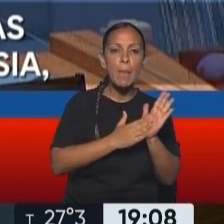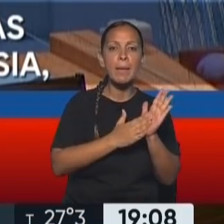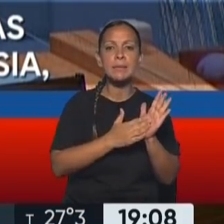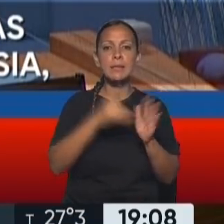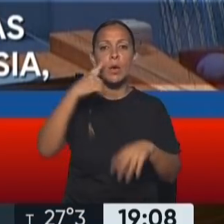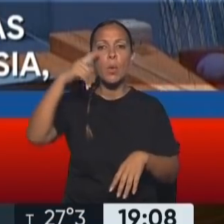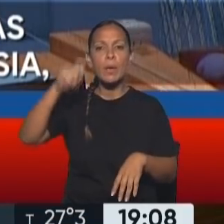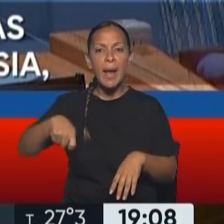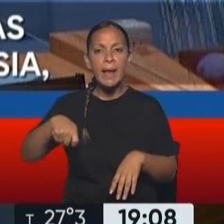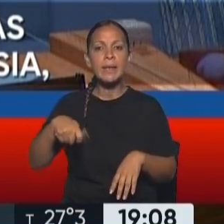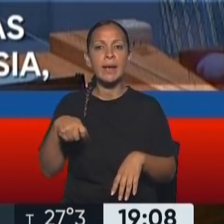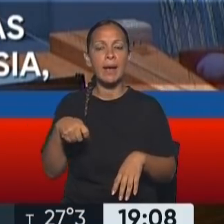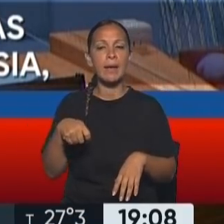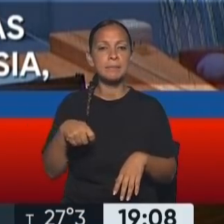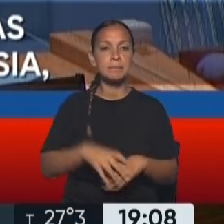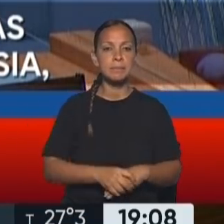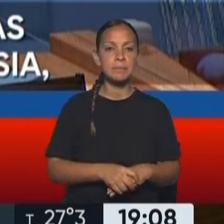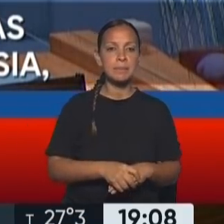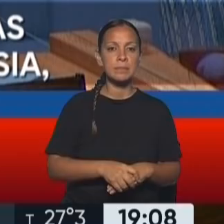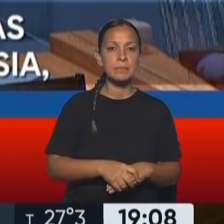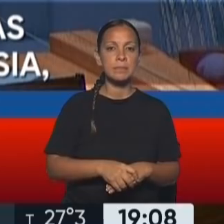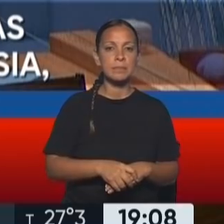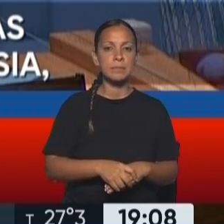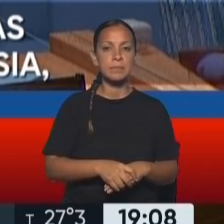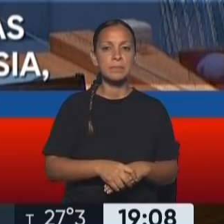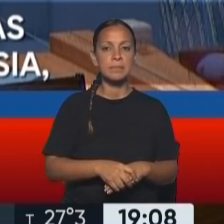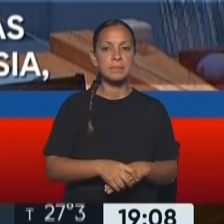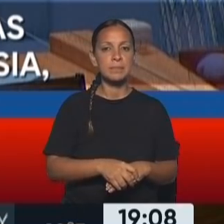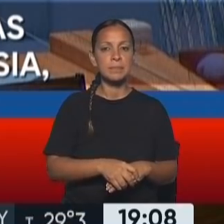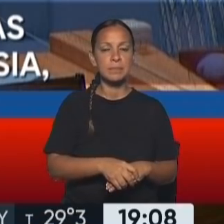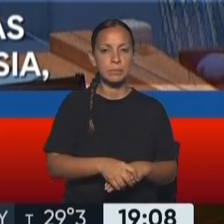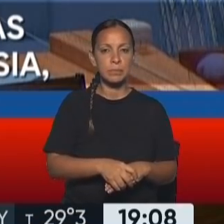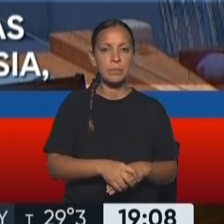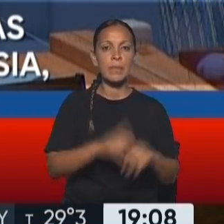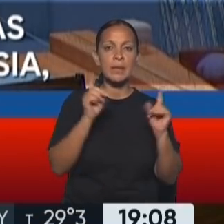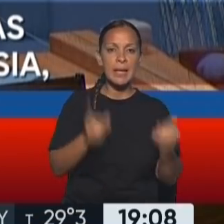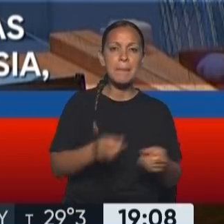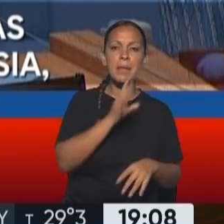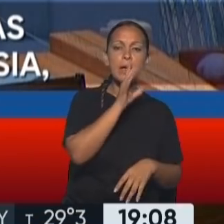and newer evidence that it is not only Ukraine under Russian attack,